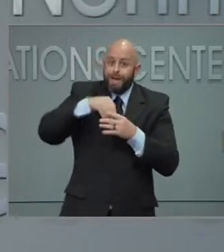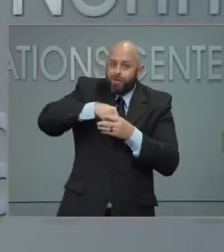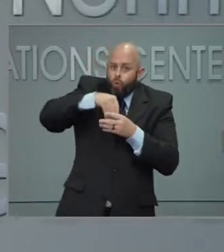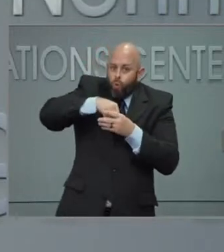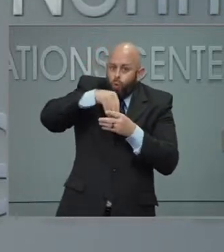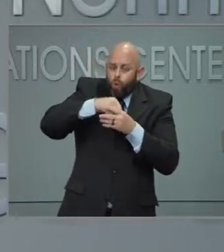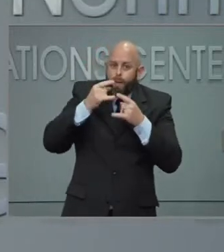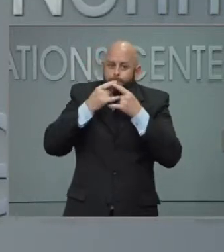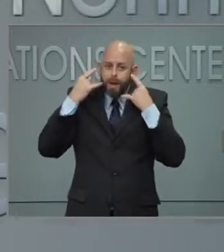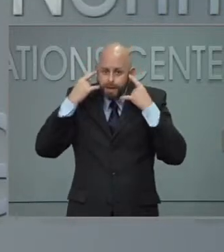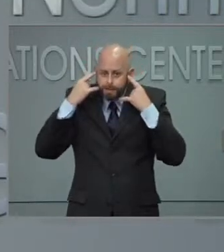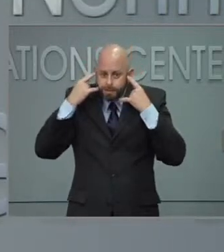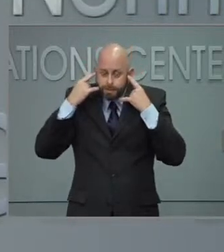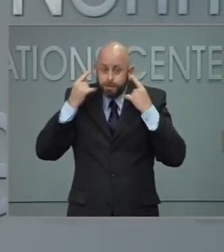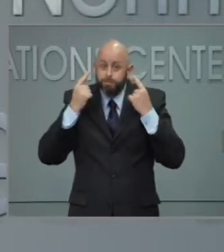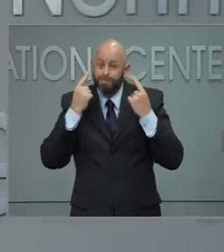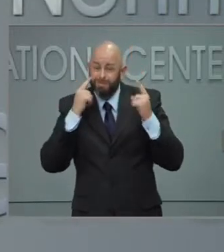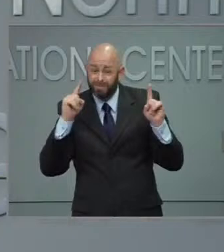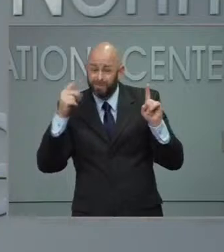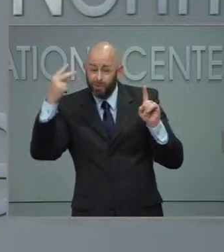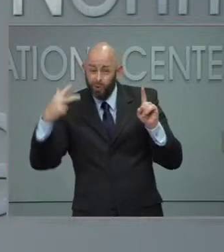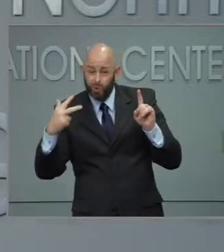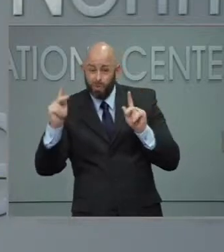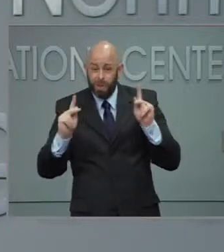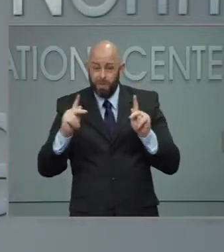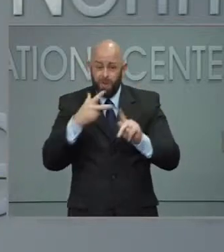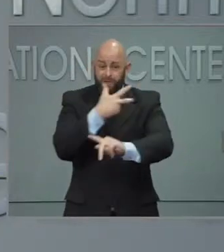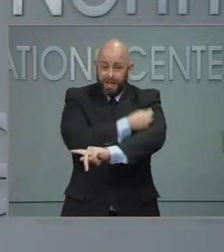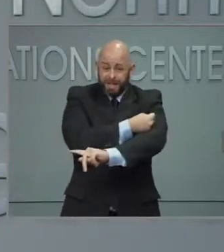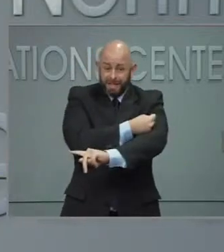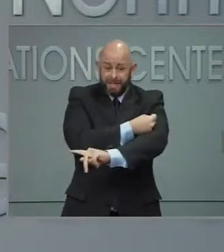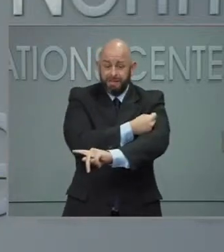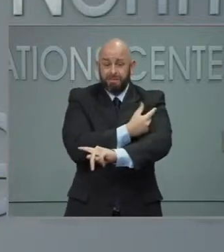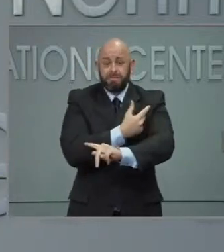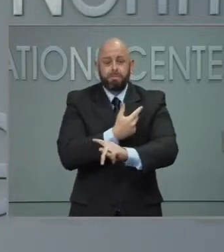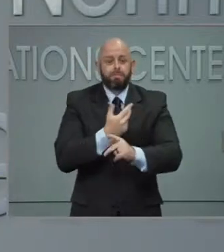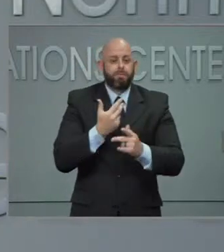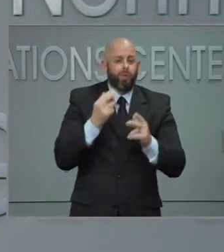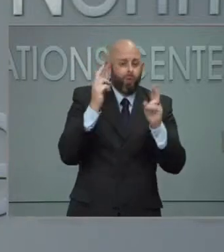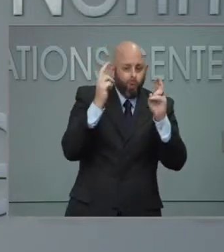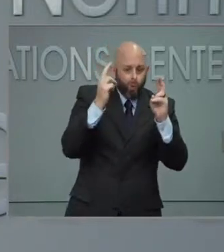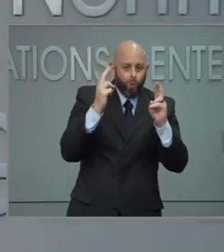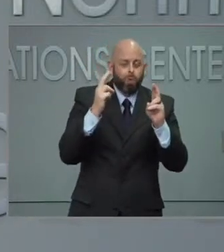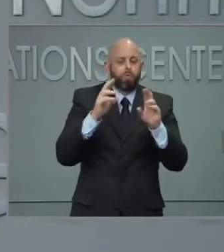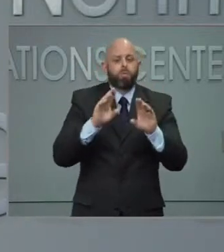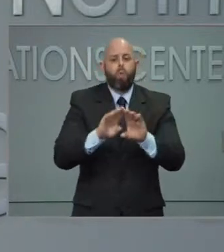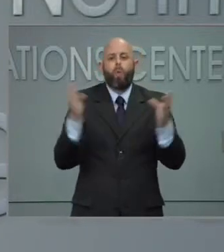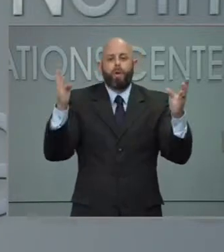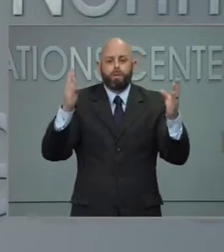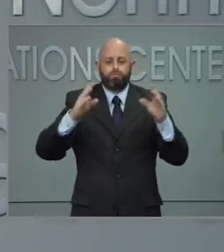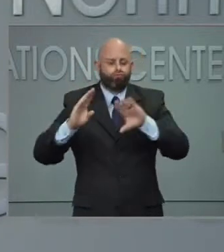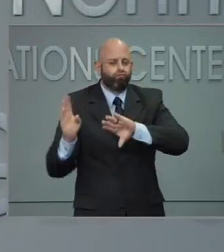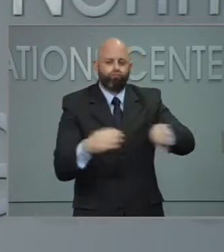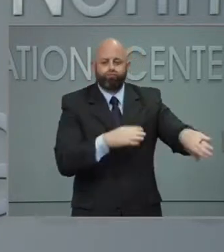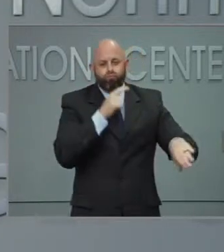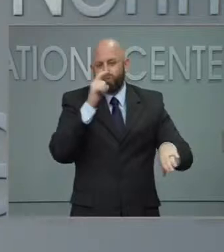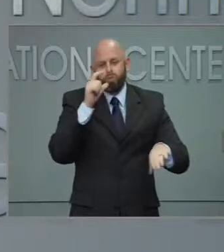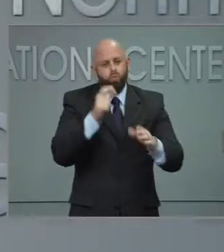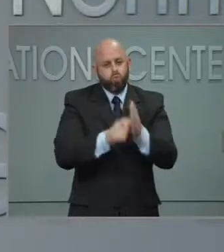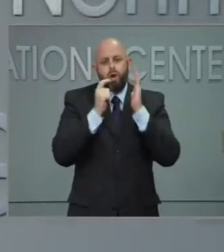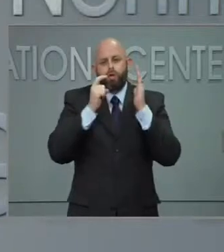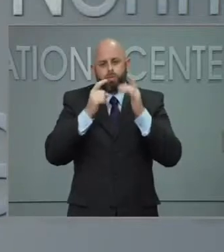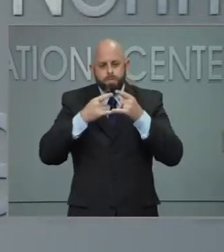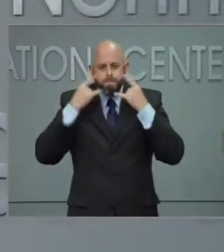we get to 2/3, what we're hoping is that we can lift the indoor mask mandate when we